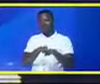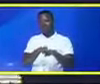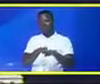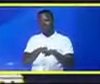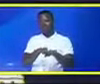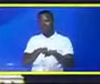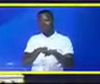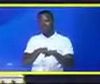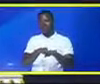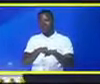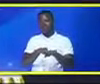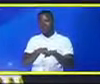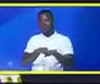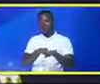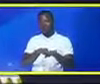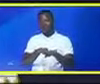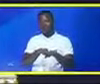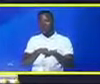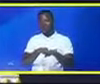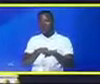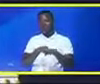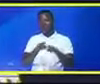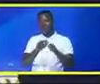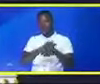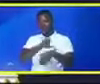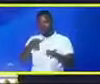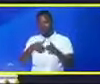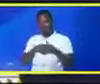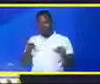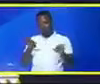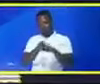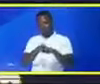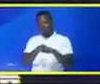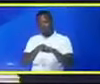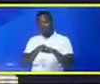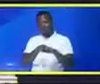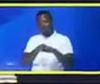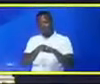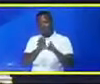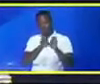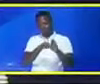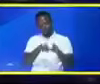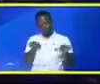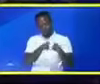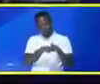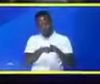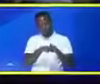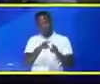important. All doors are closed by default.